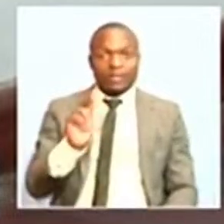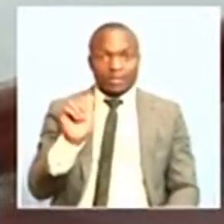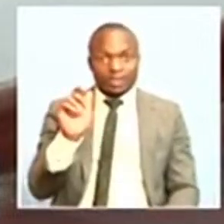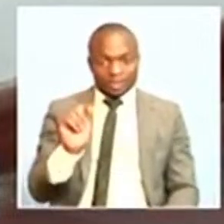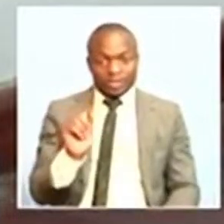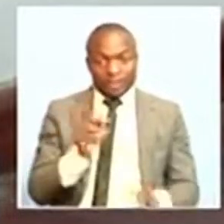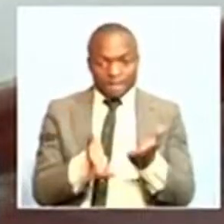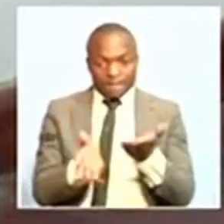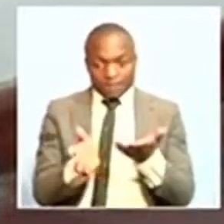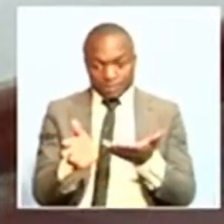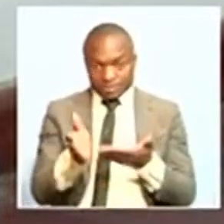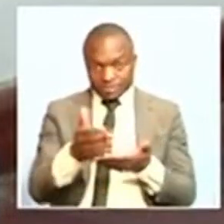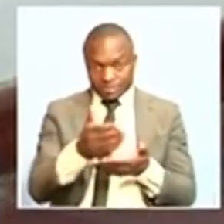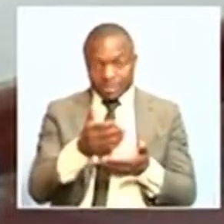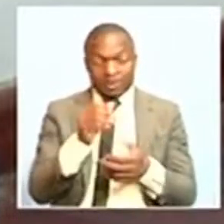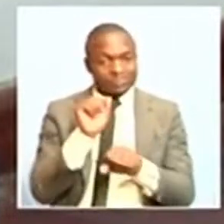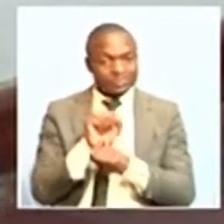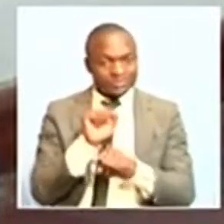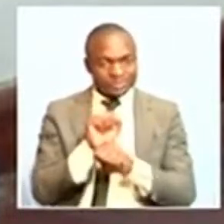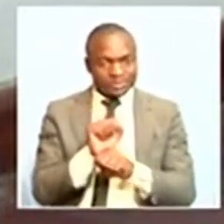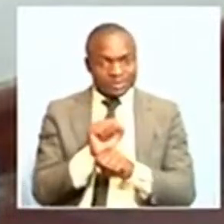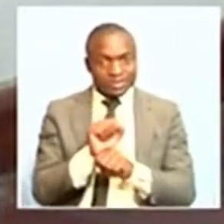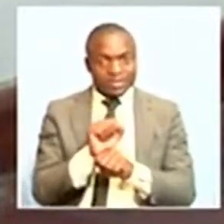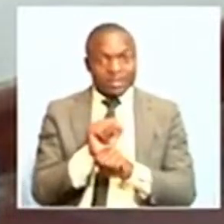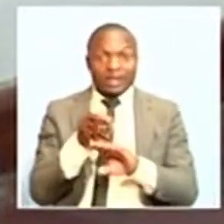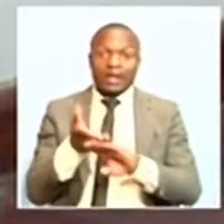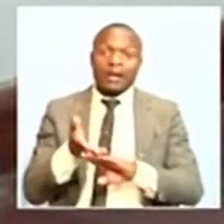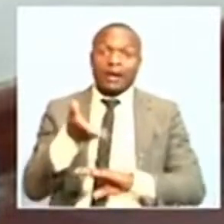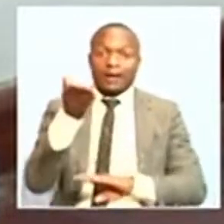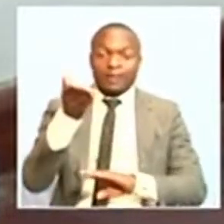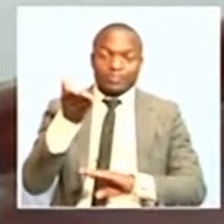collection performed above target by